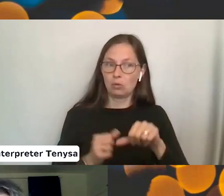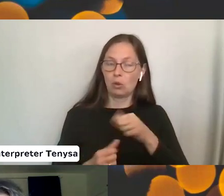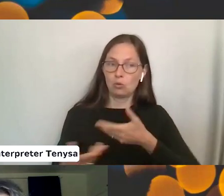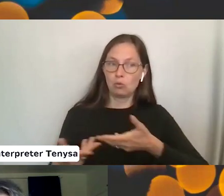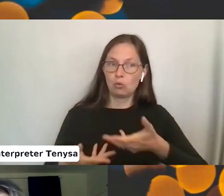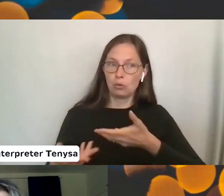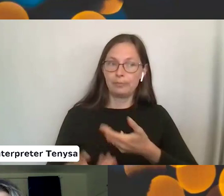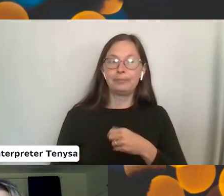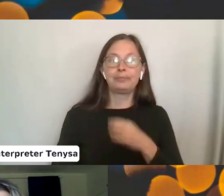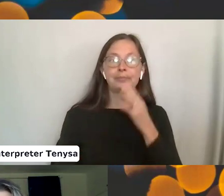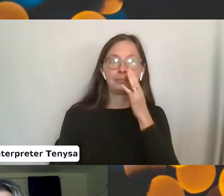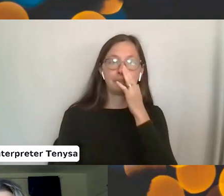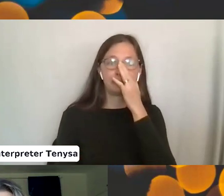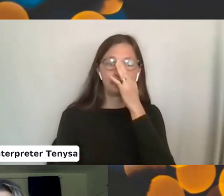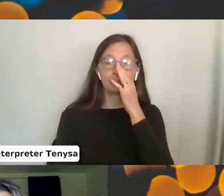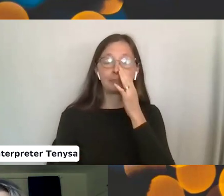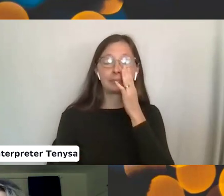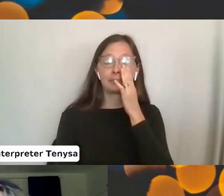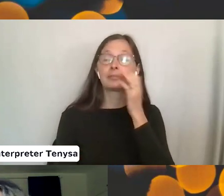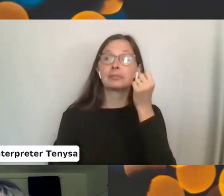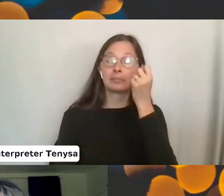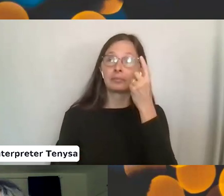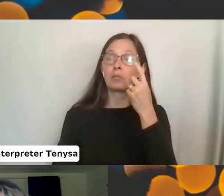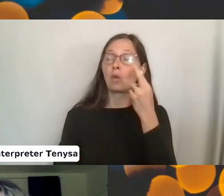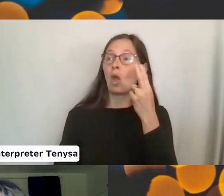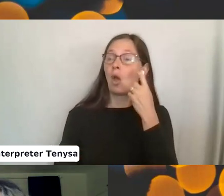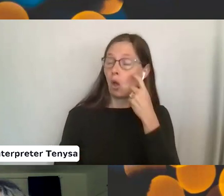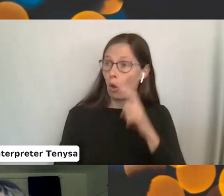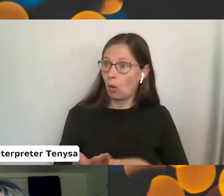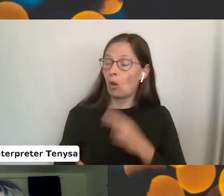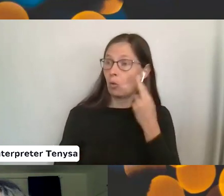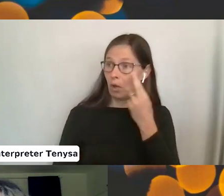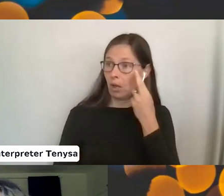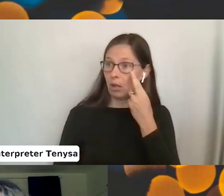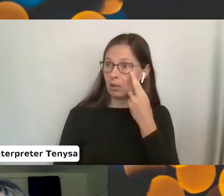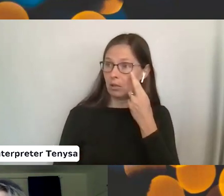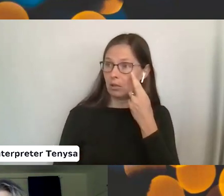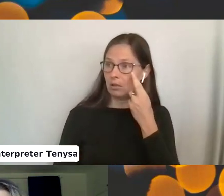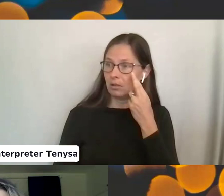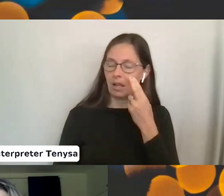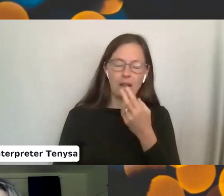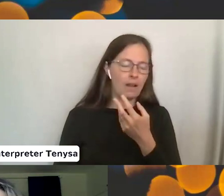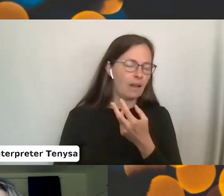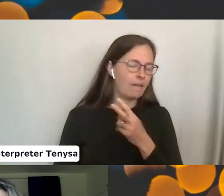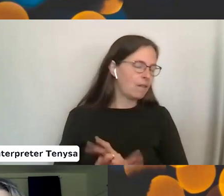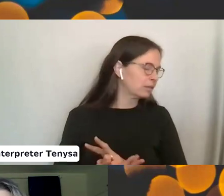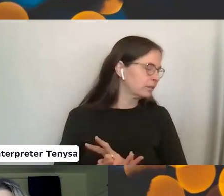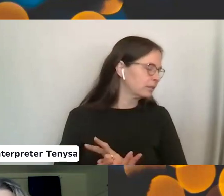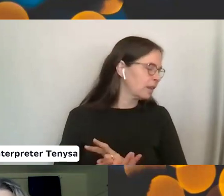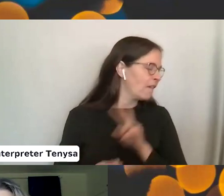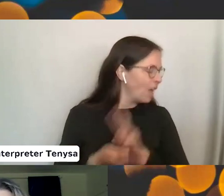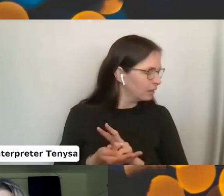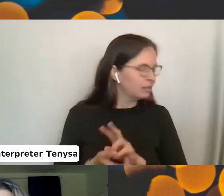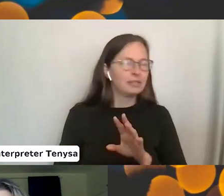interaction. Yeah. But you realize, oh fuck. Like you realize you